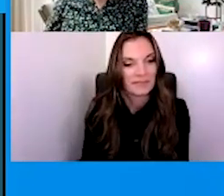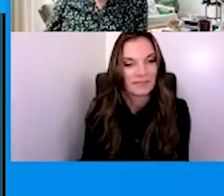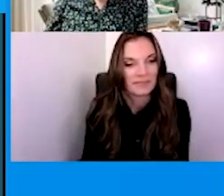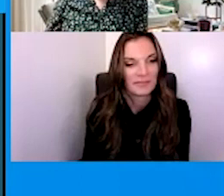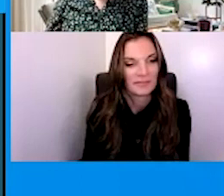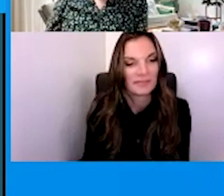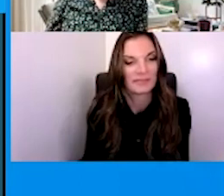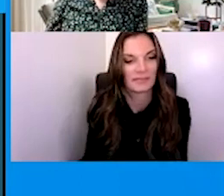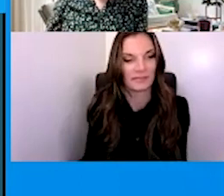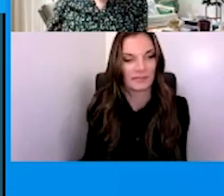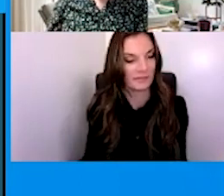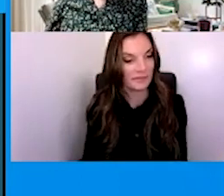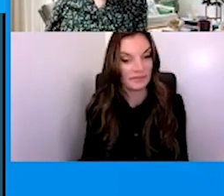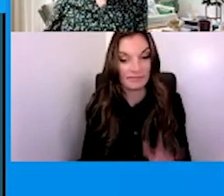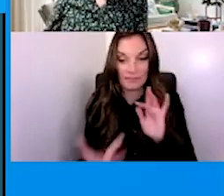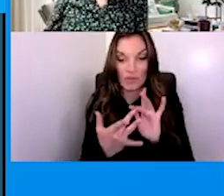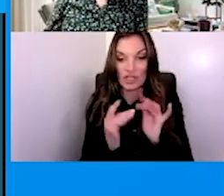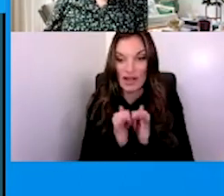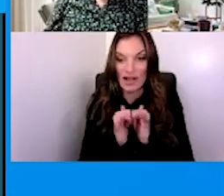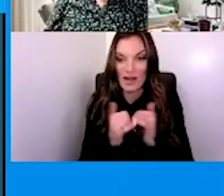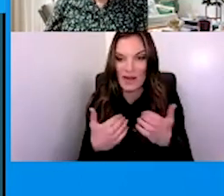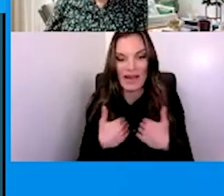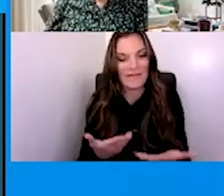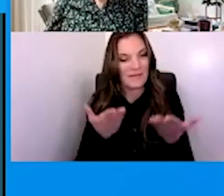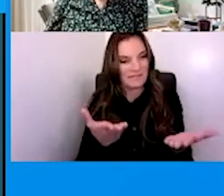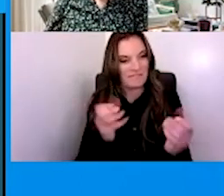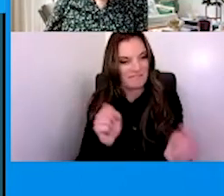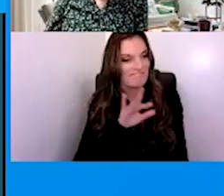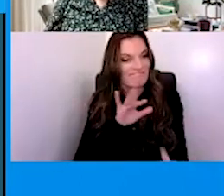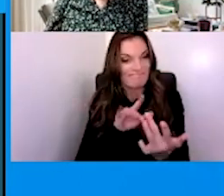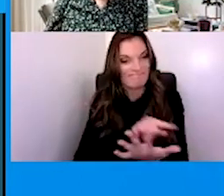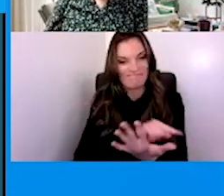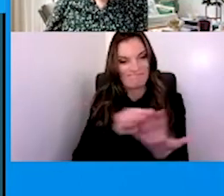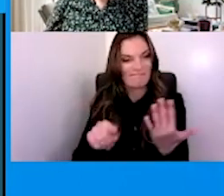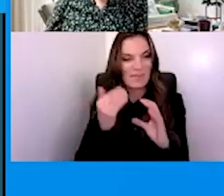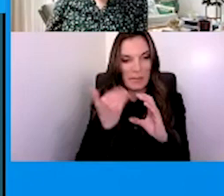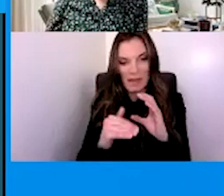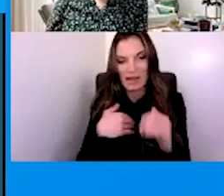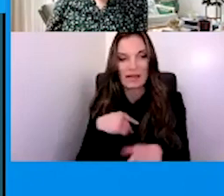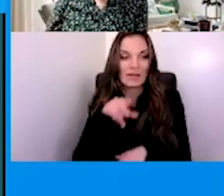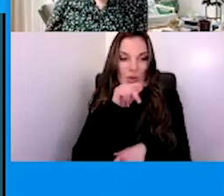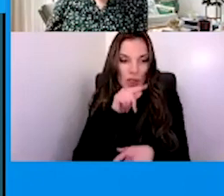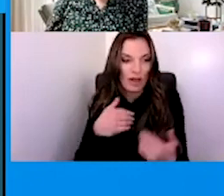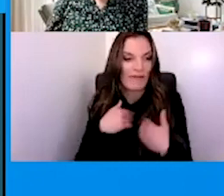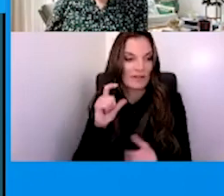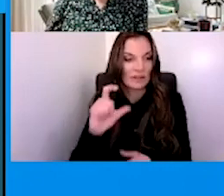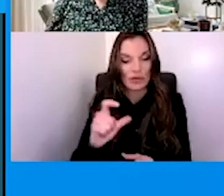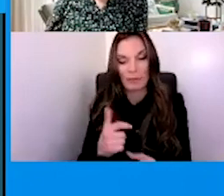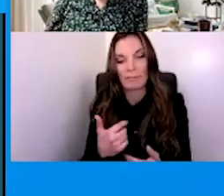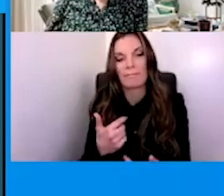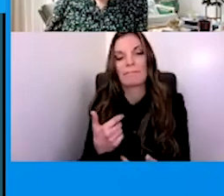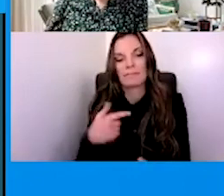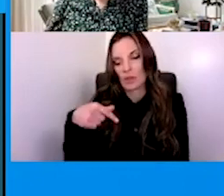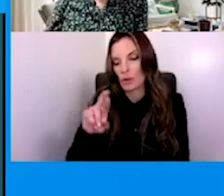So this is how you can reach me. You're welcome to reach me email. I'm on Twitter, Instagram, and then this is a